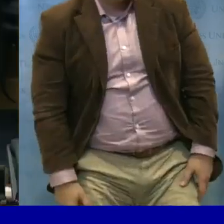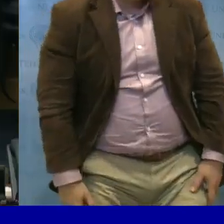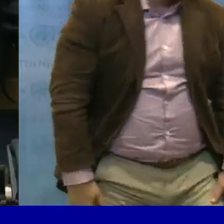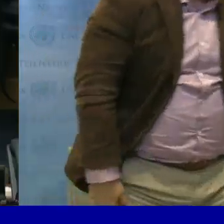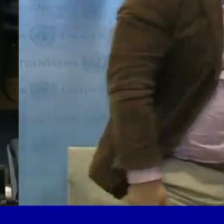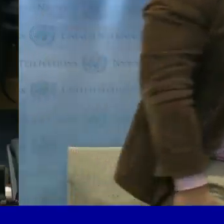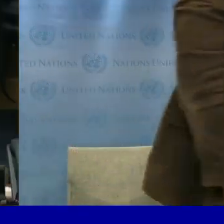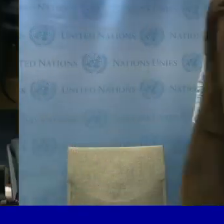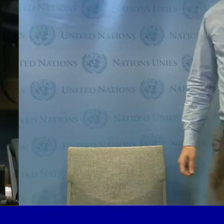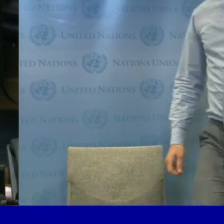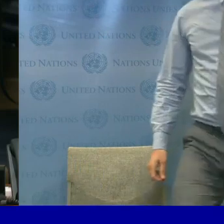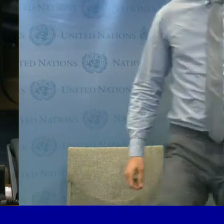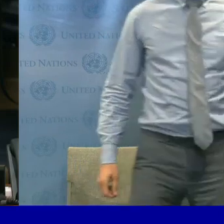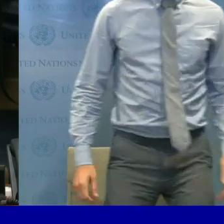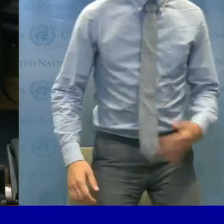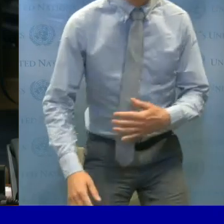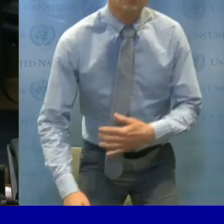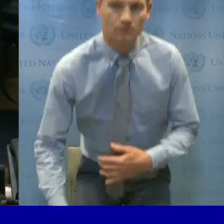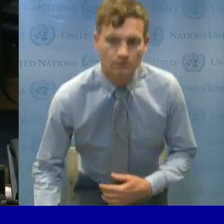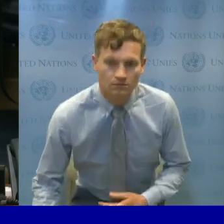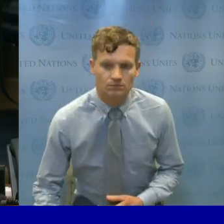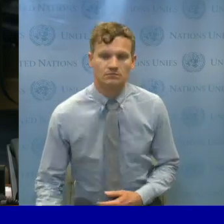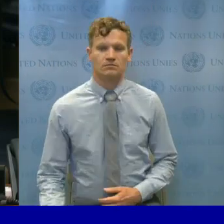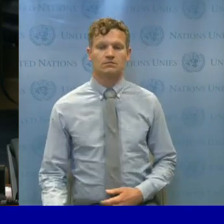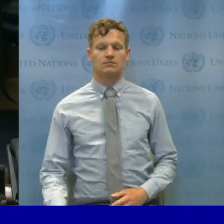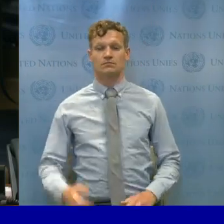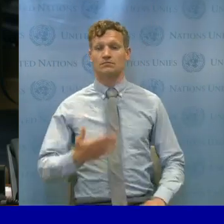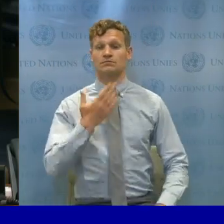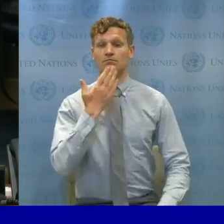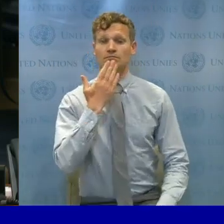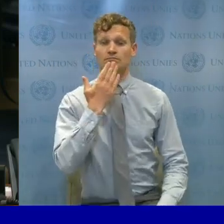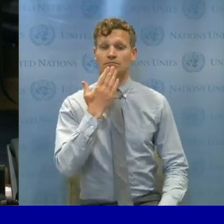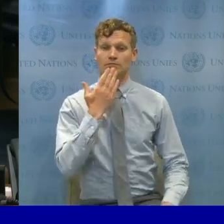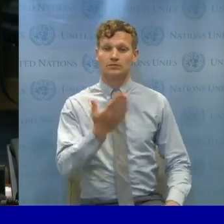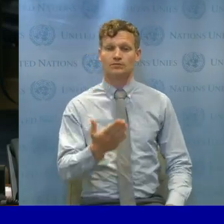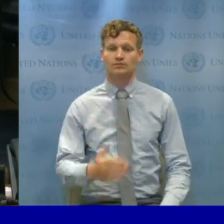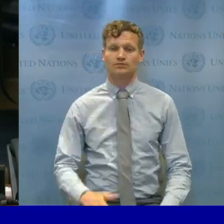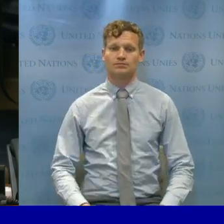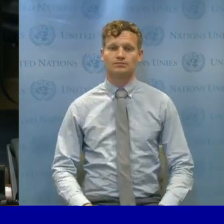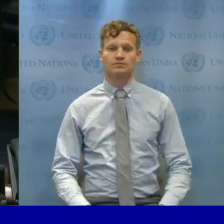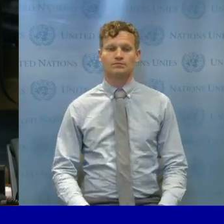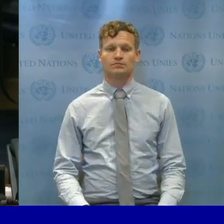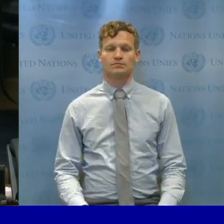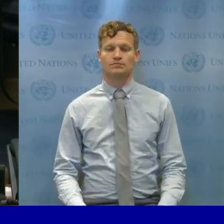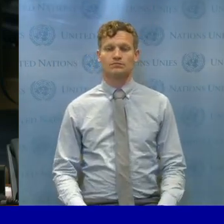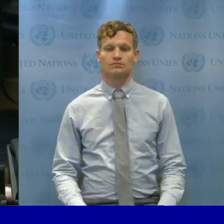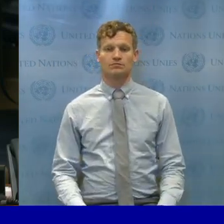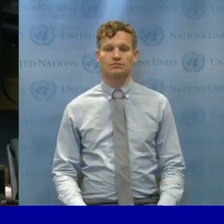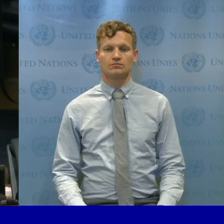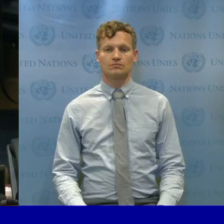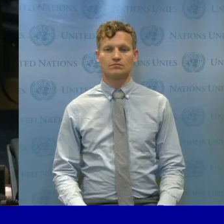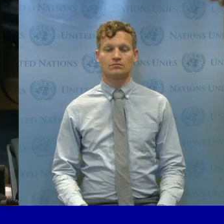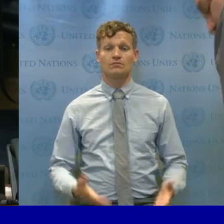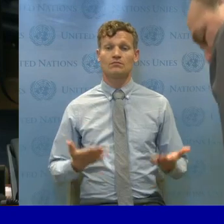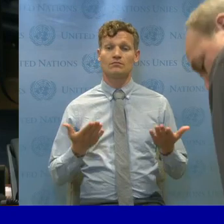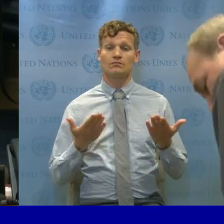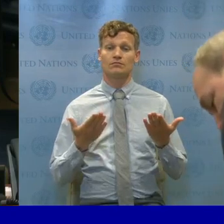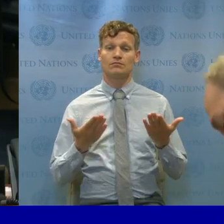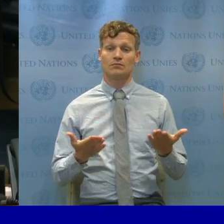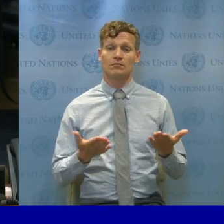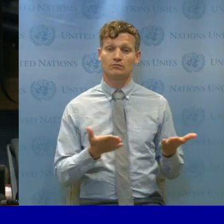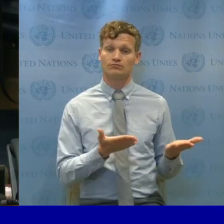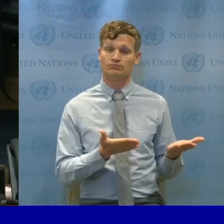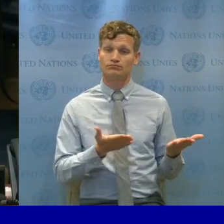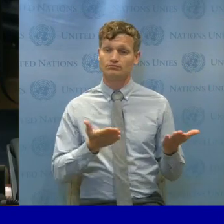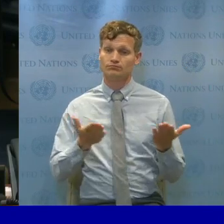Thank you very much, Ms. Julieta Cavatuna. I now invite the delegation of